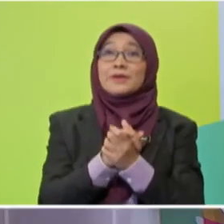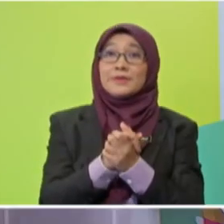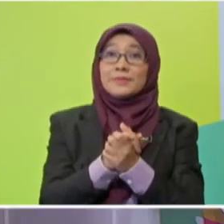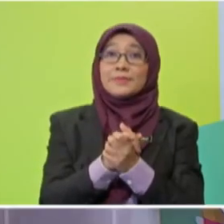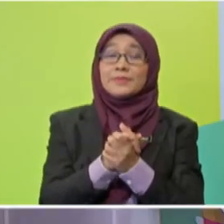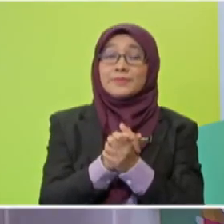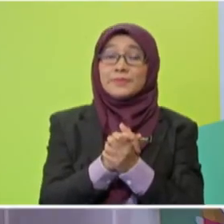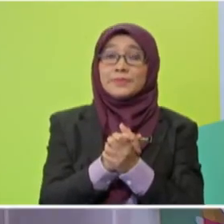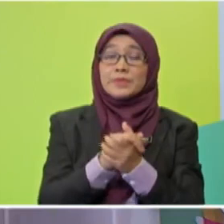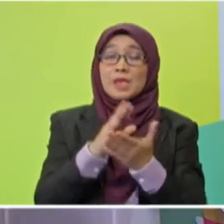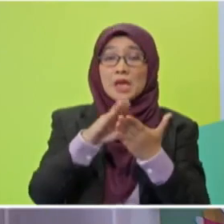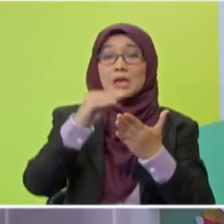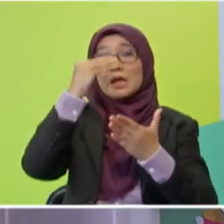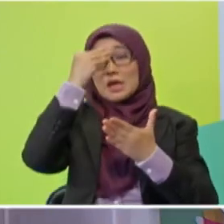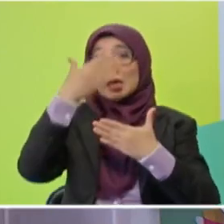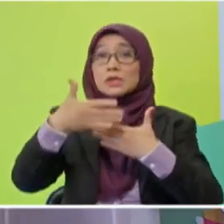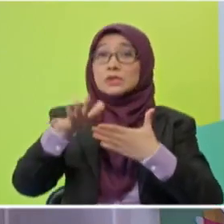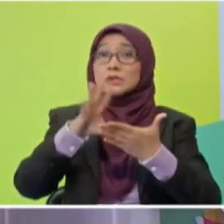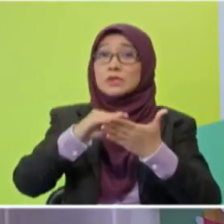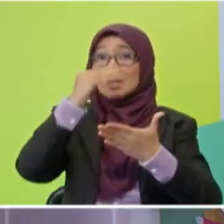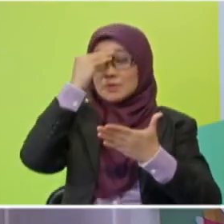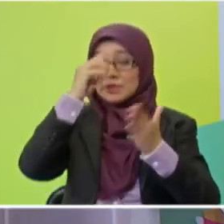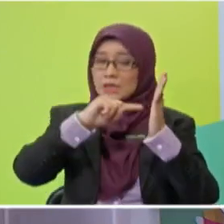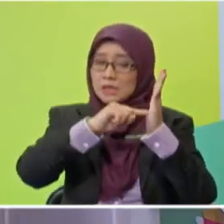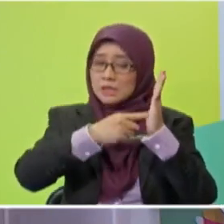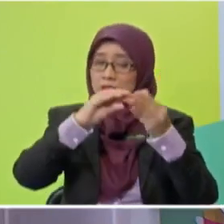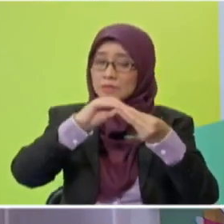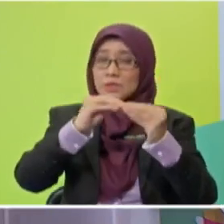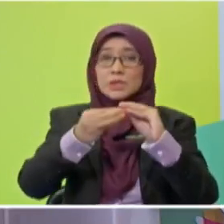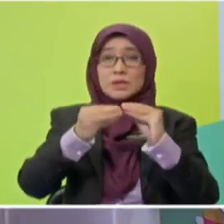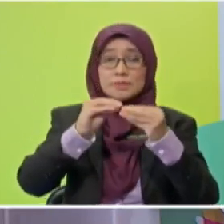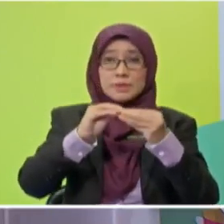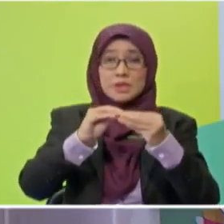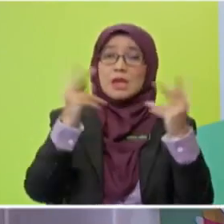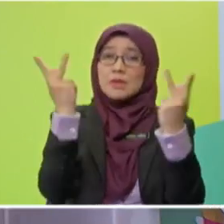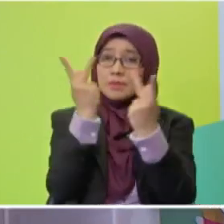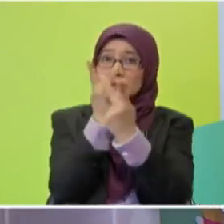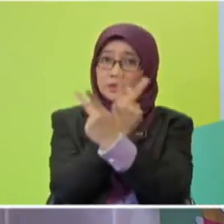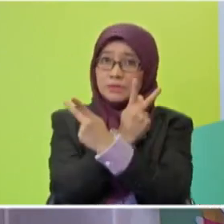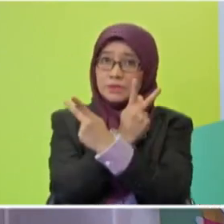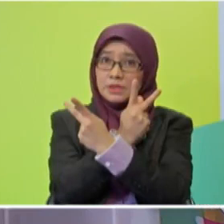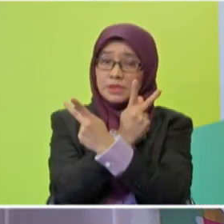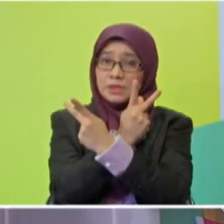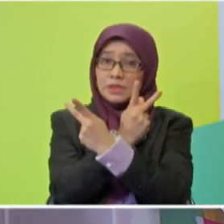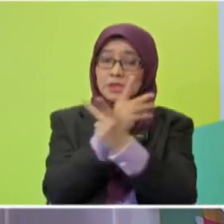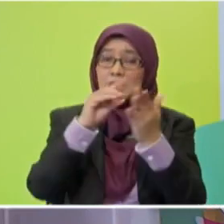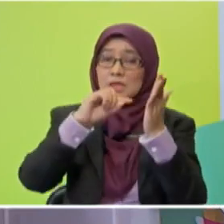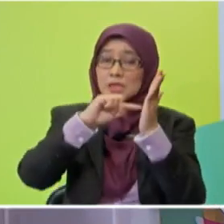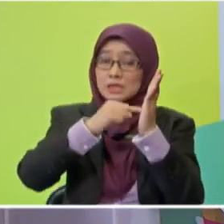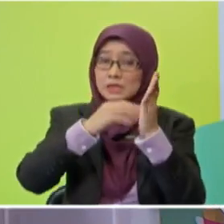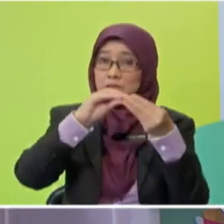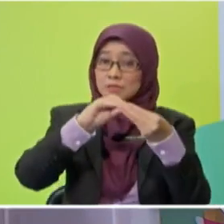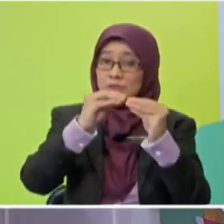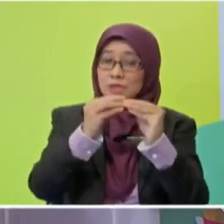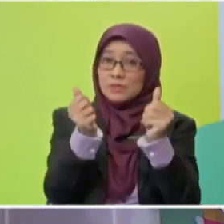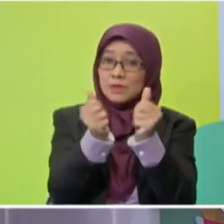today we learn decimal numbers, whereby you multiply decimal number with a decimal number, okay,